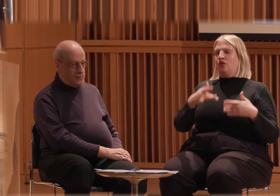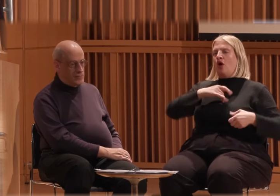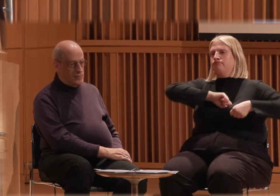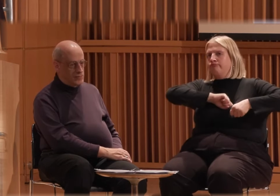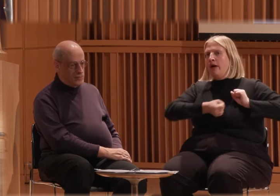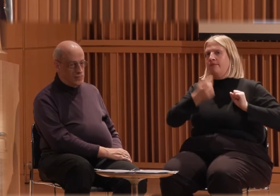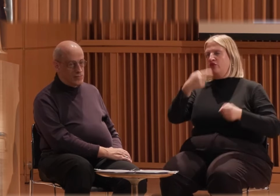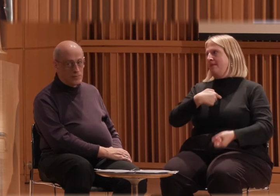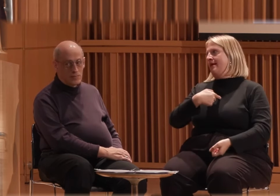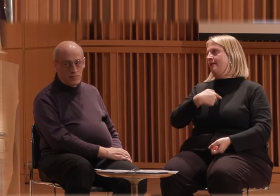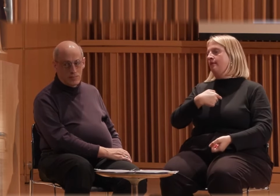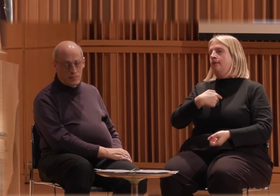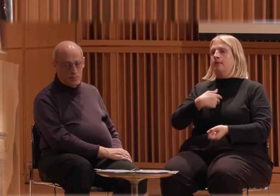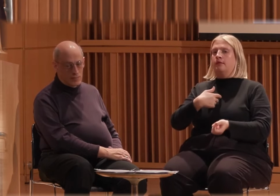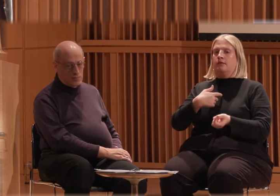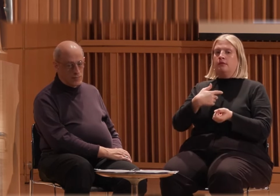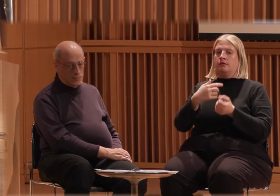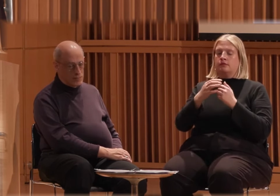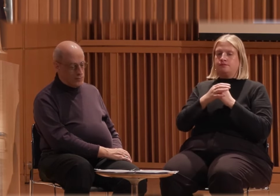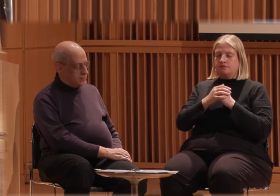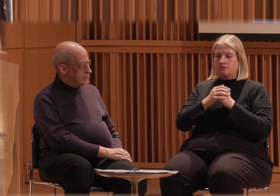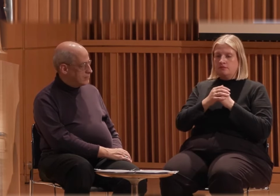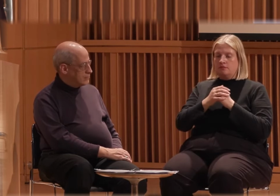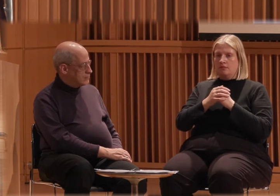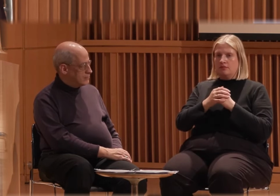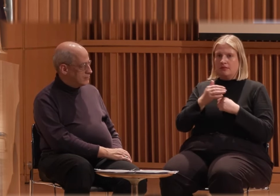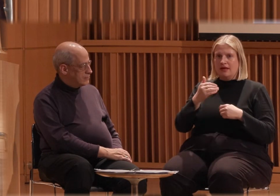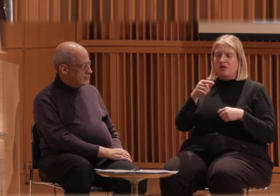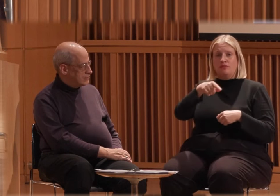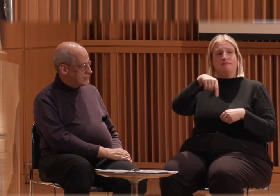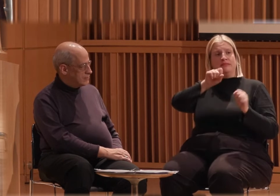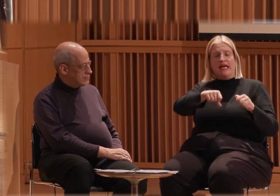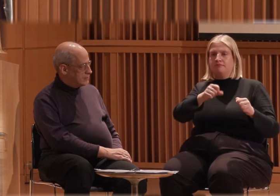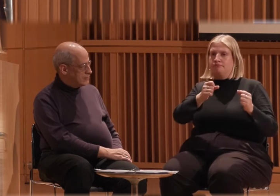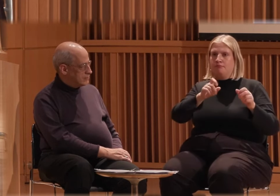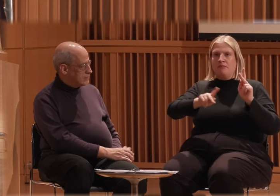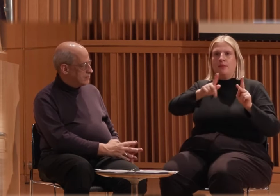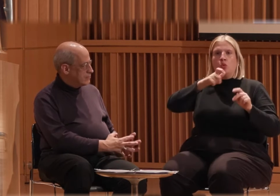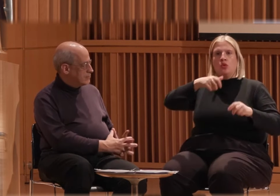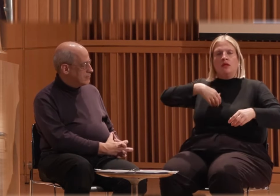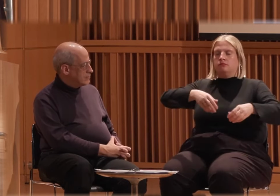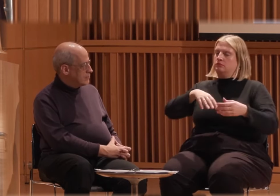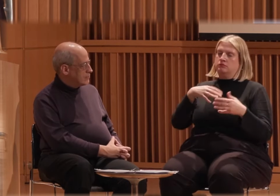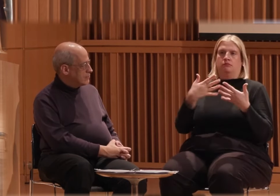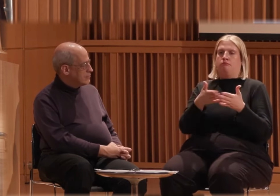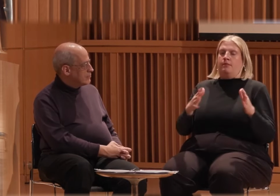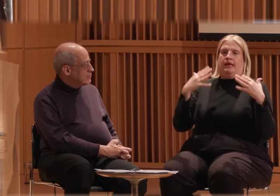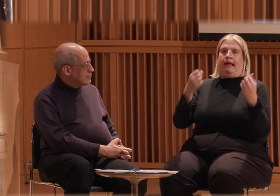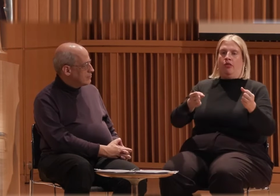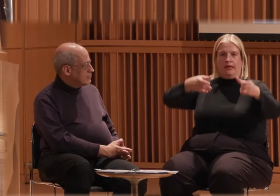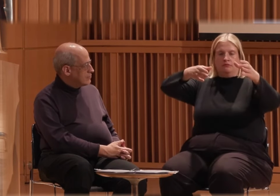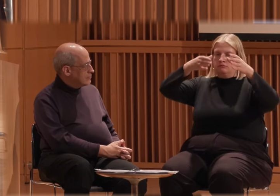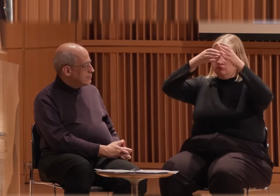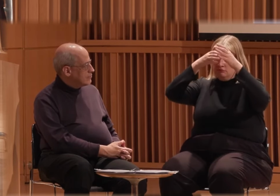that, and there were public health expert heroes, but thinking about Flint, Michigan, for instance, and